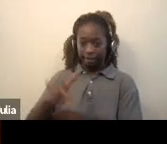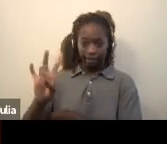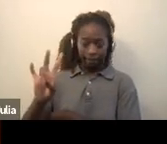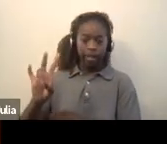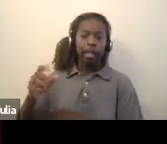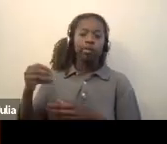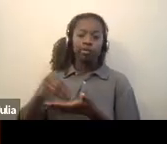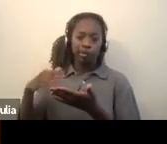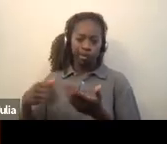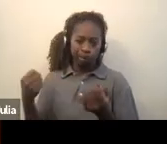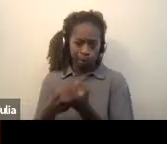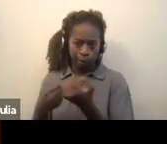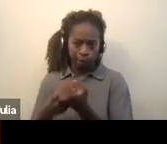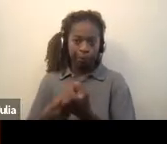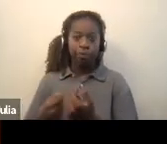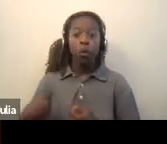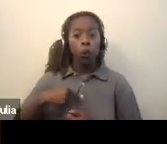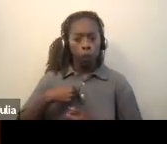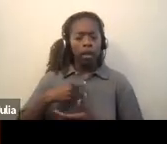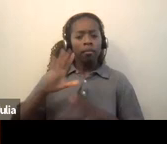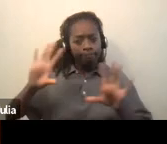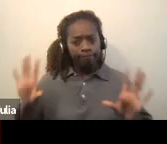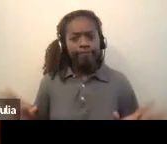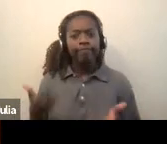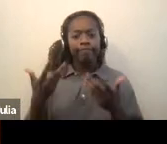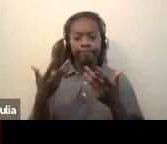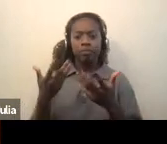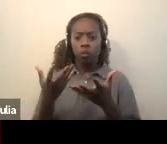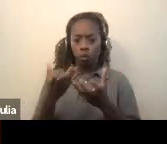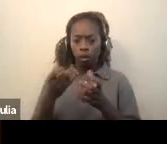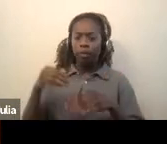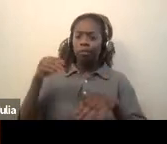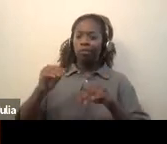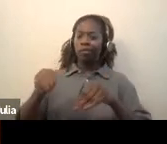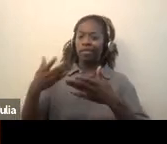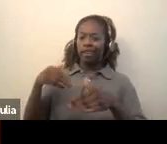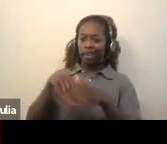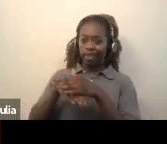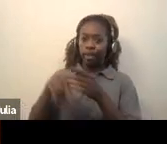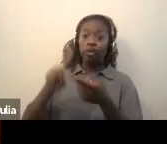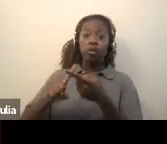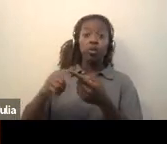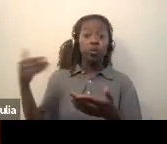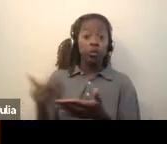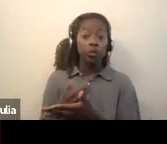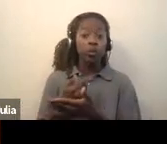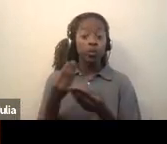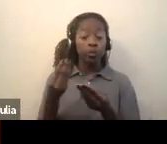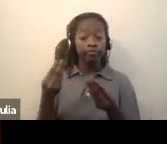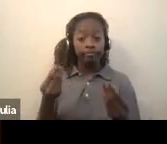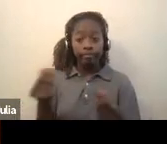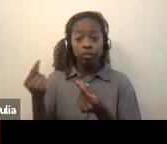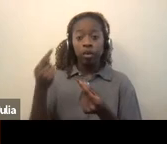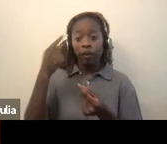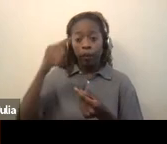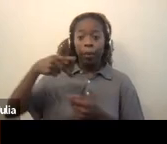our commitment to equitable literacy by providing access to new materials and professional development for school leaders and